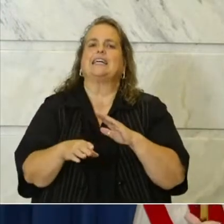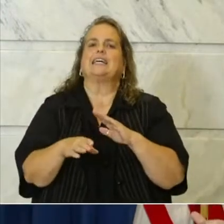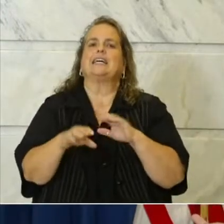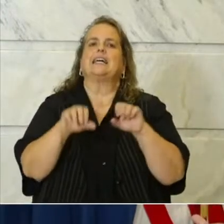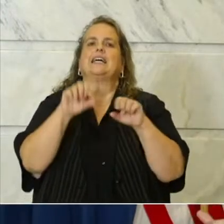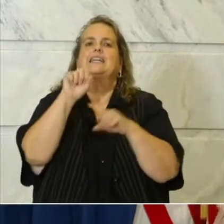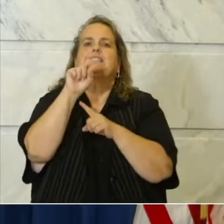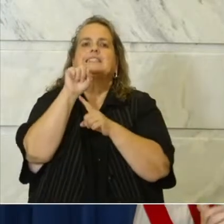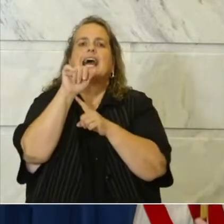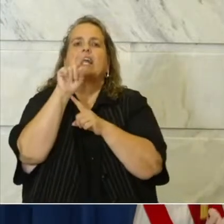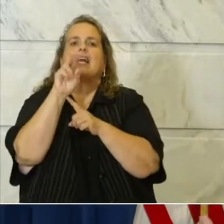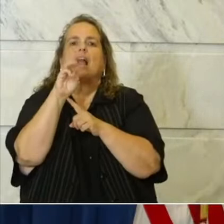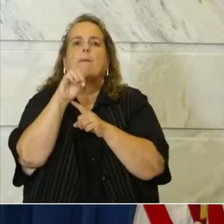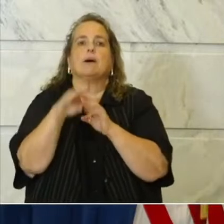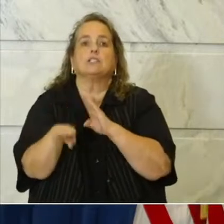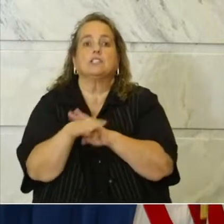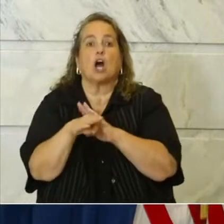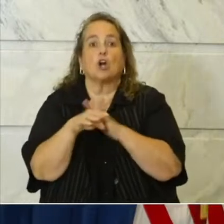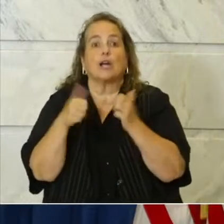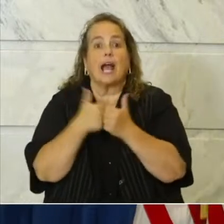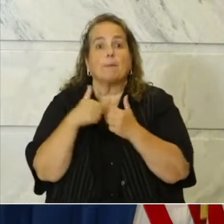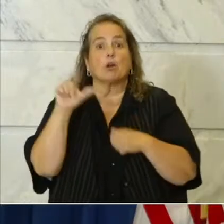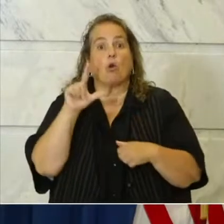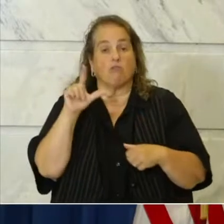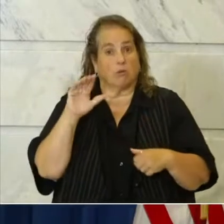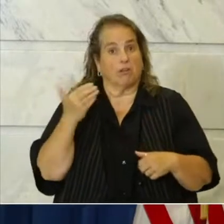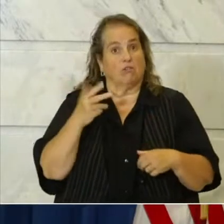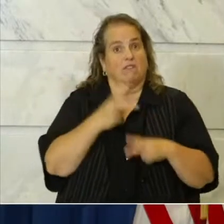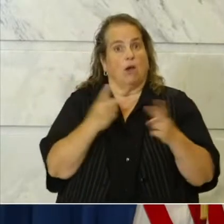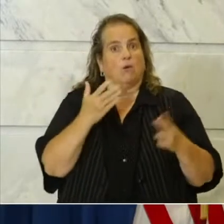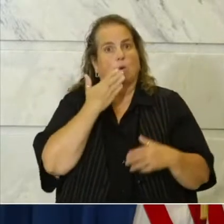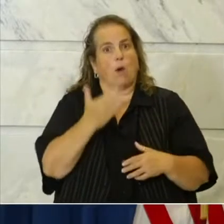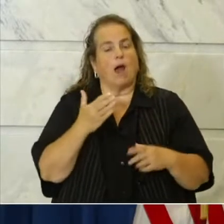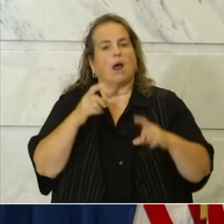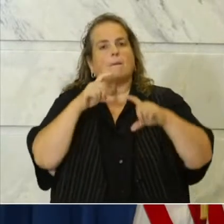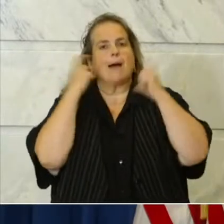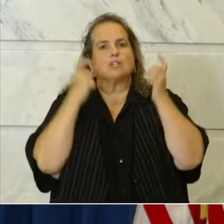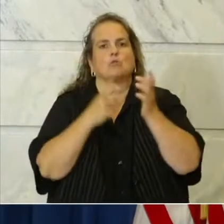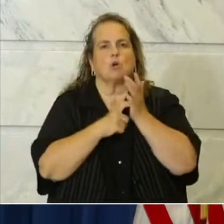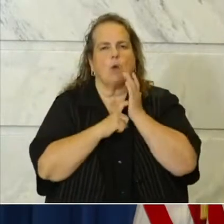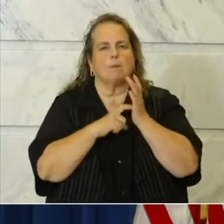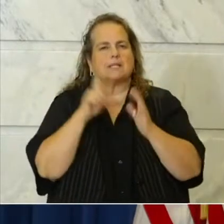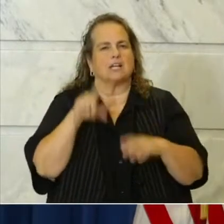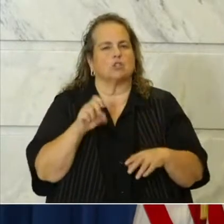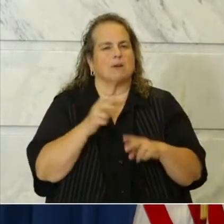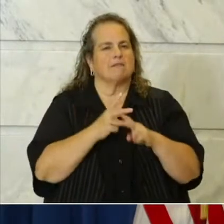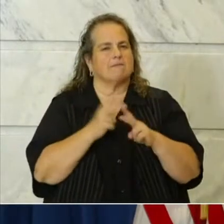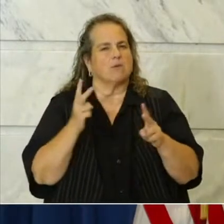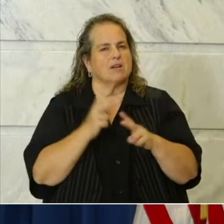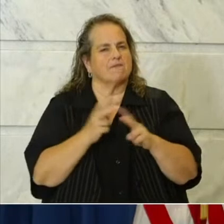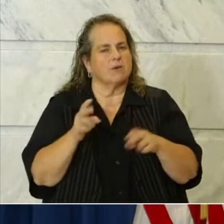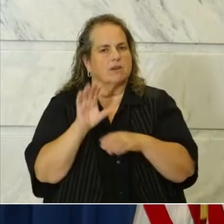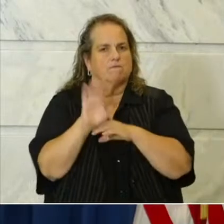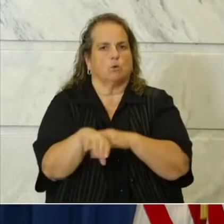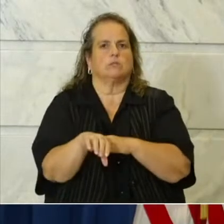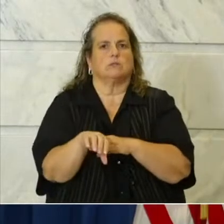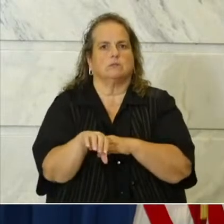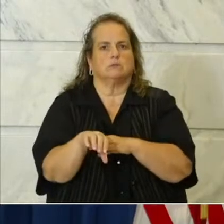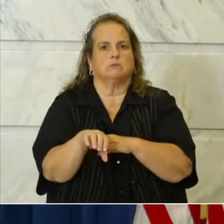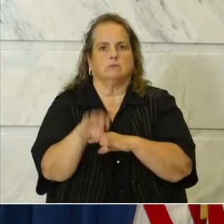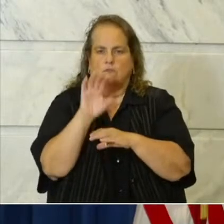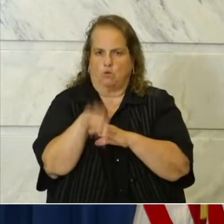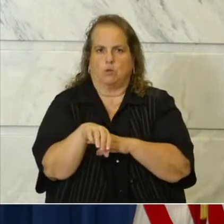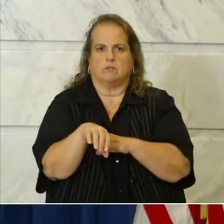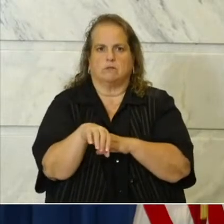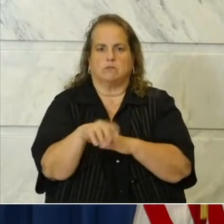in Louisville, which appears to have been done very well, that mask requirement's going to have to be really enforced.